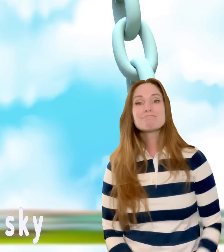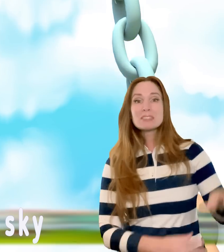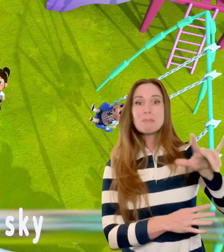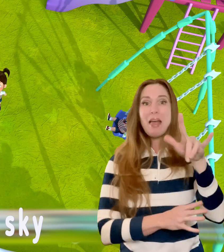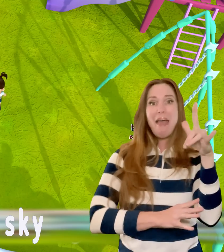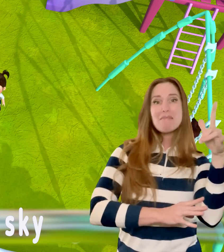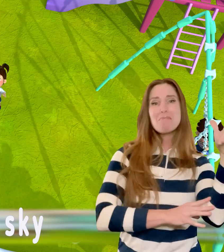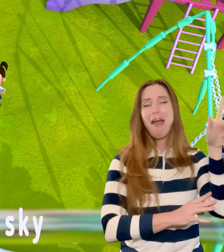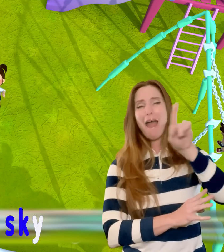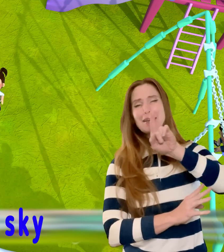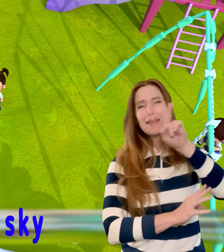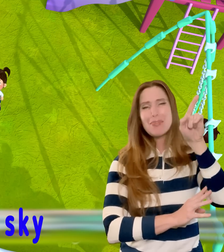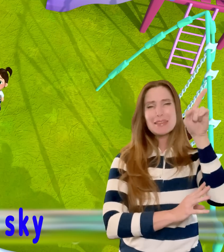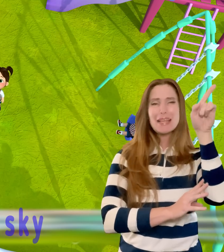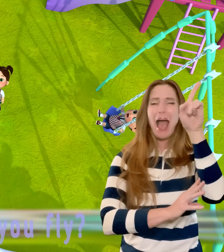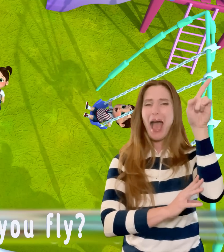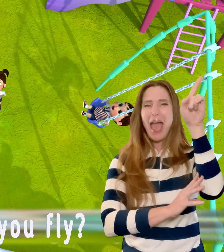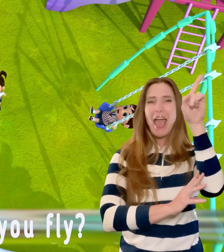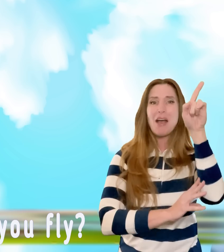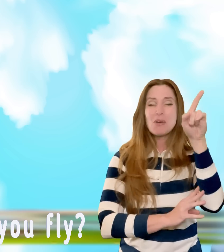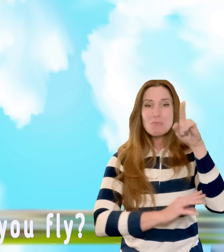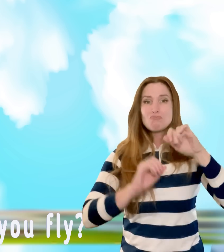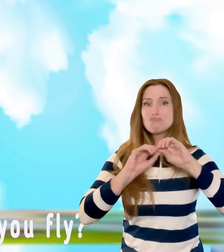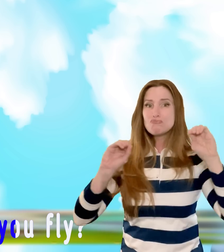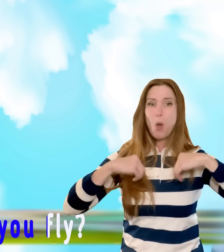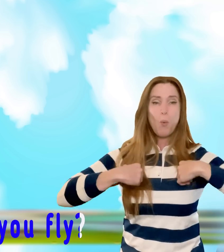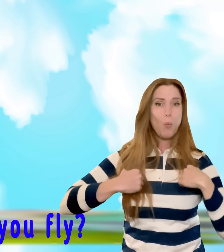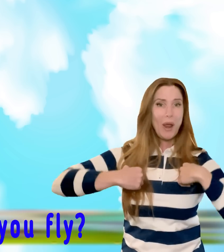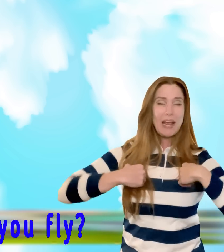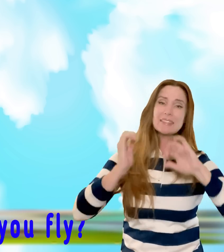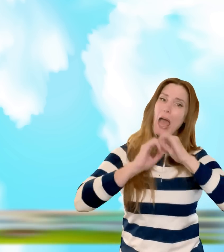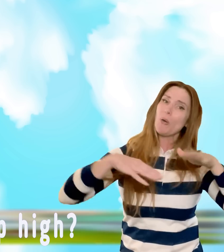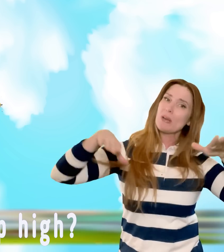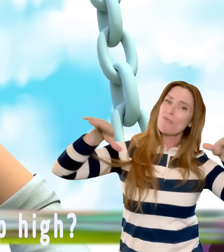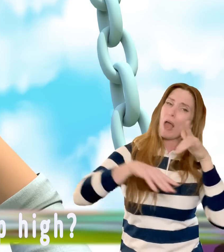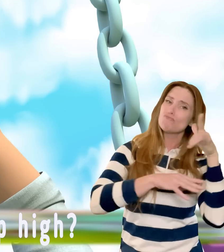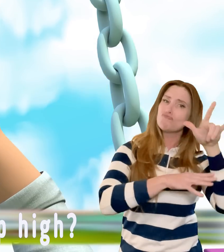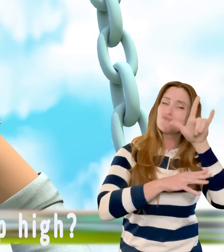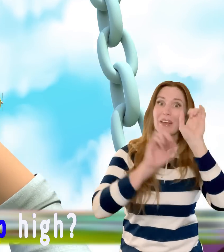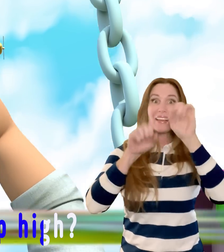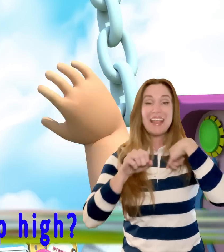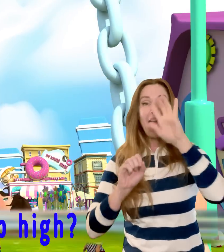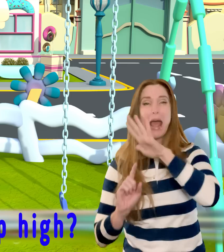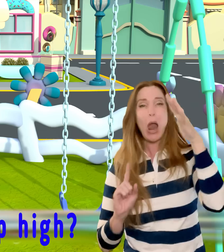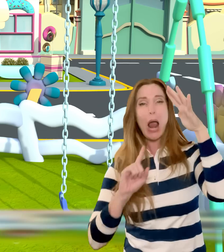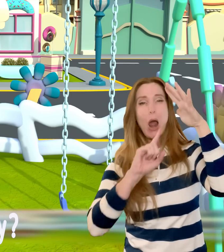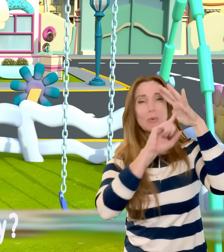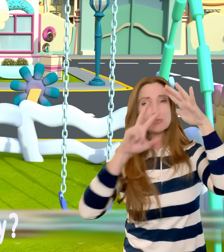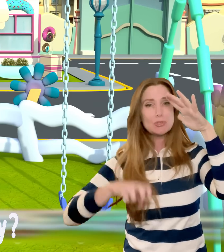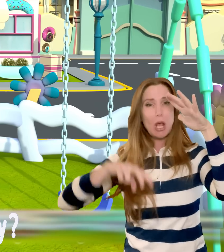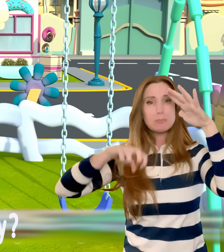fly plain PL in the sky without wings how can you fly k can I reach you if I